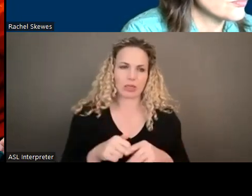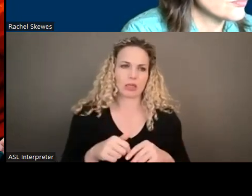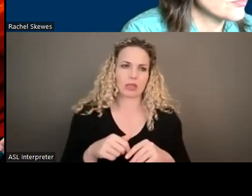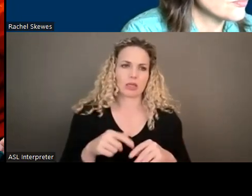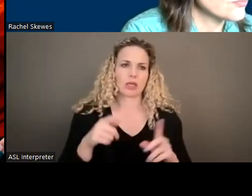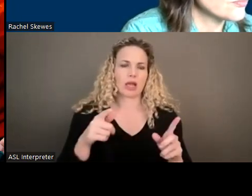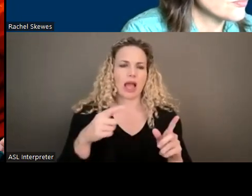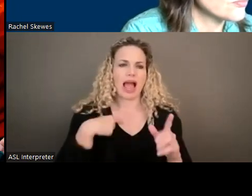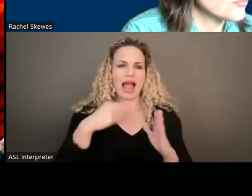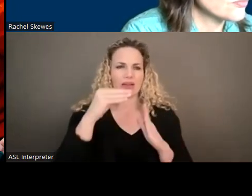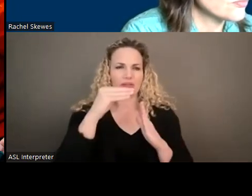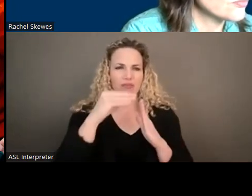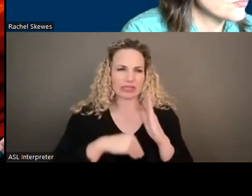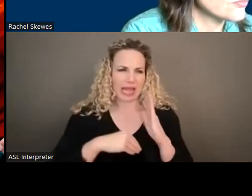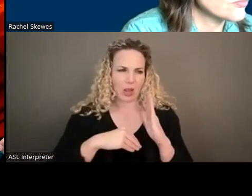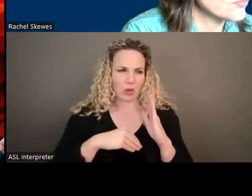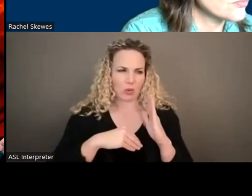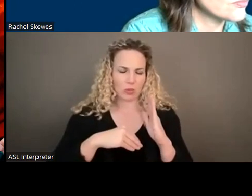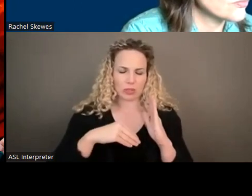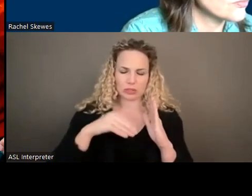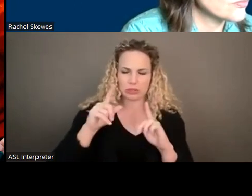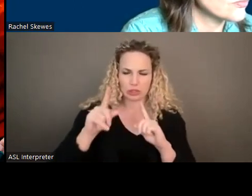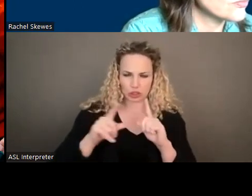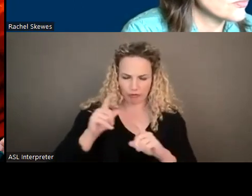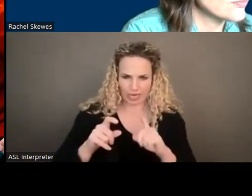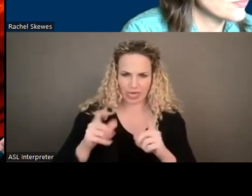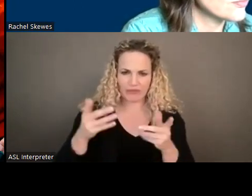I filled out the survey.